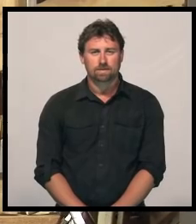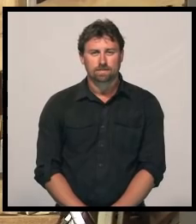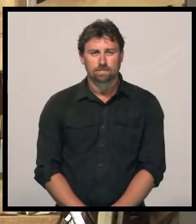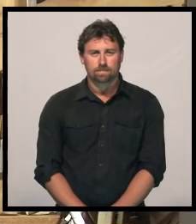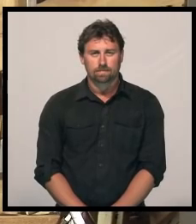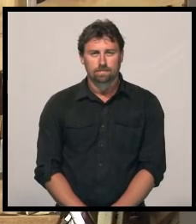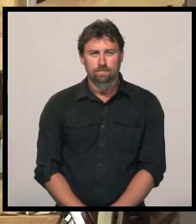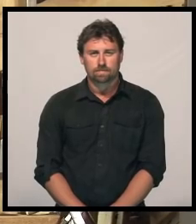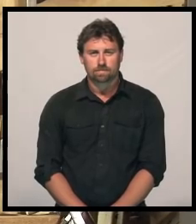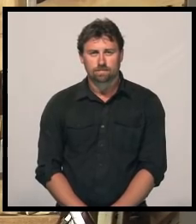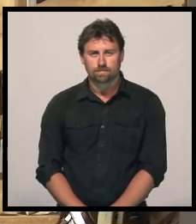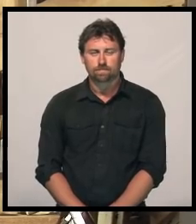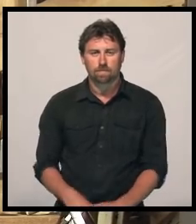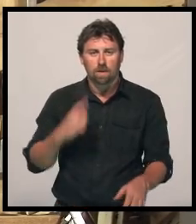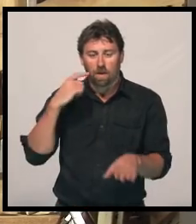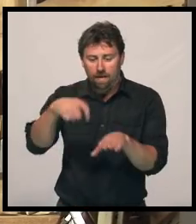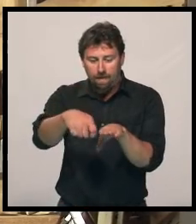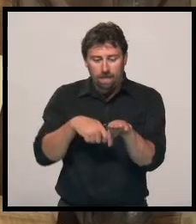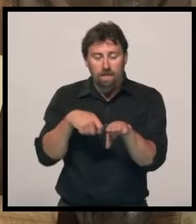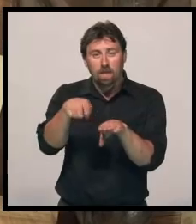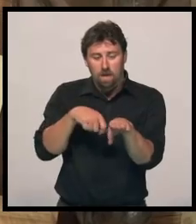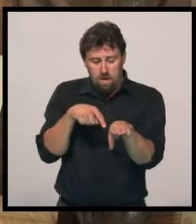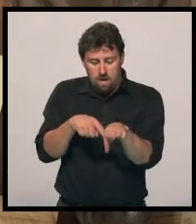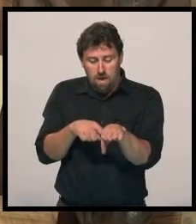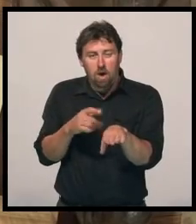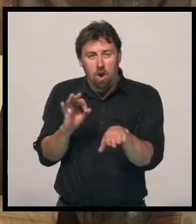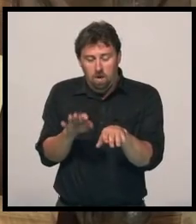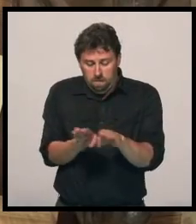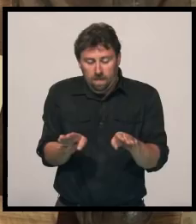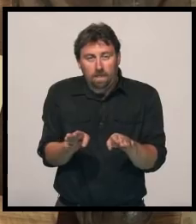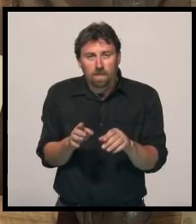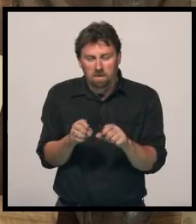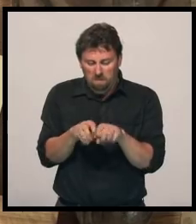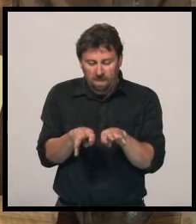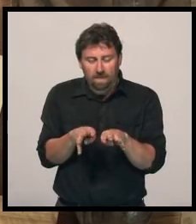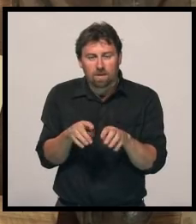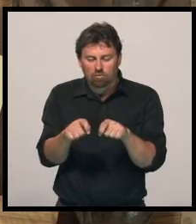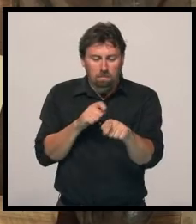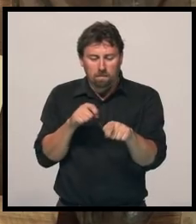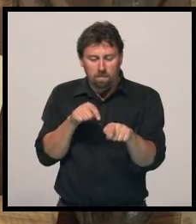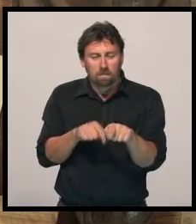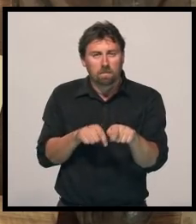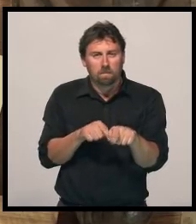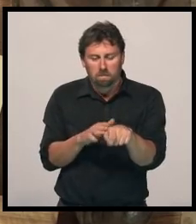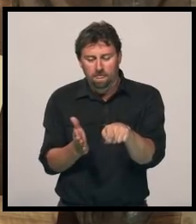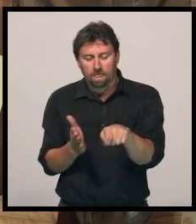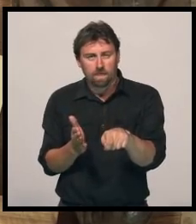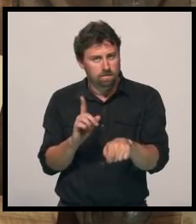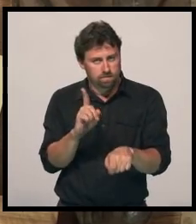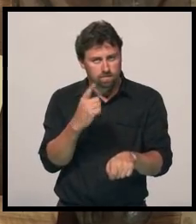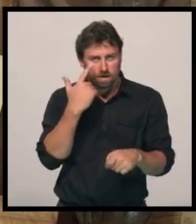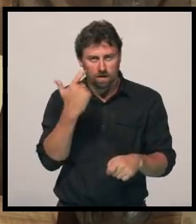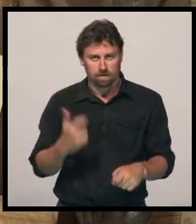Just be careful at the end that you don't tear the fibres and rip the bottom of the veneer. And this was a